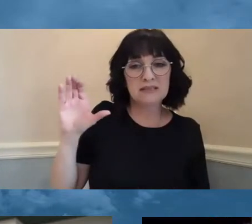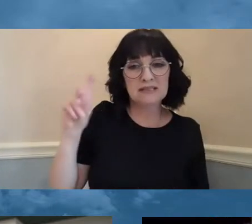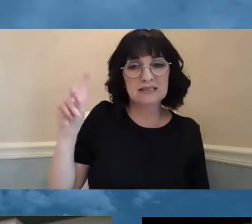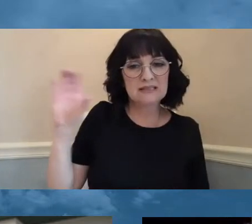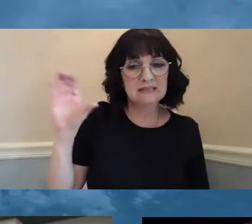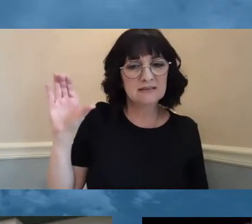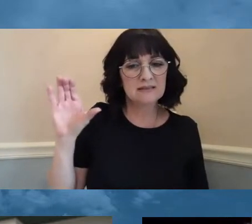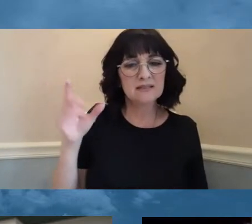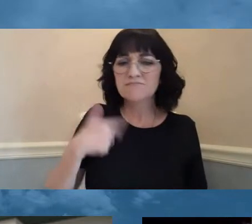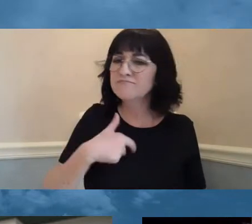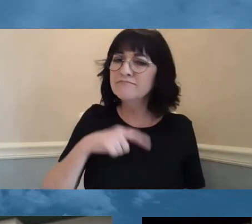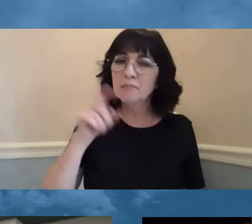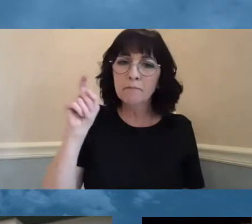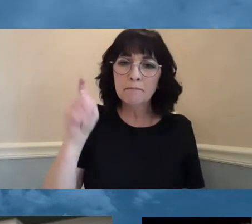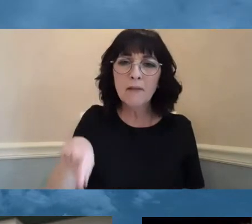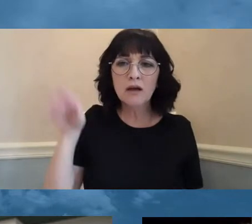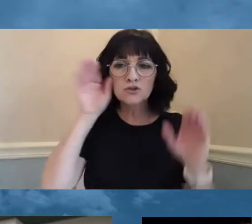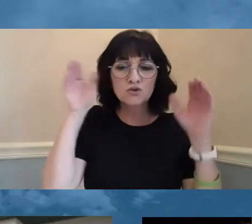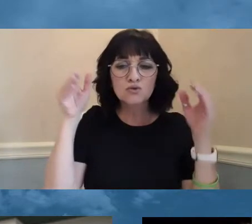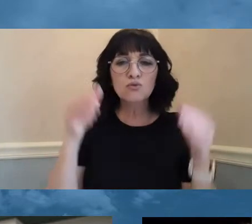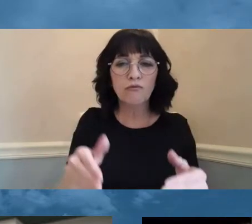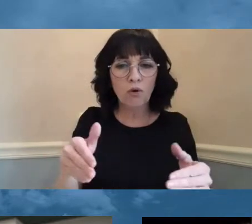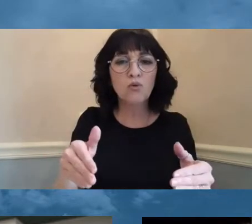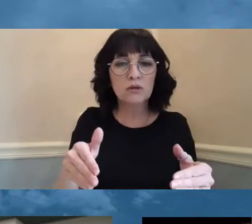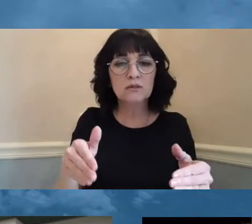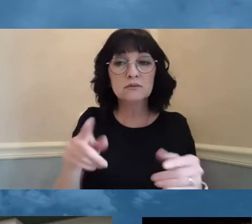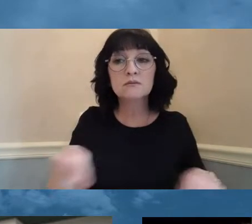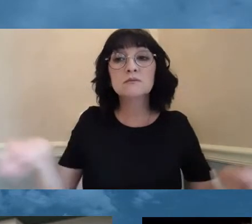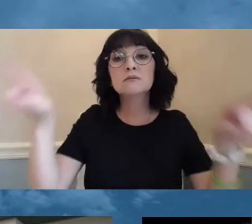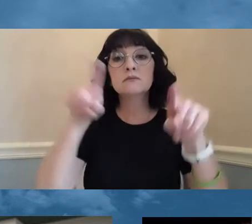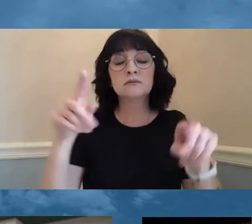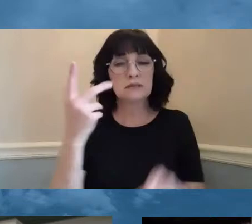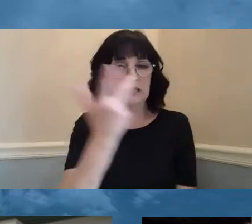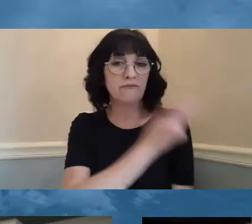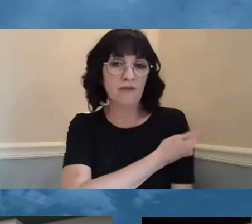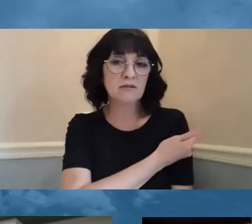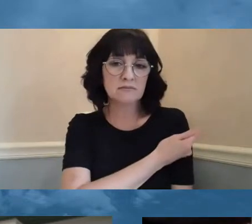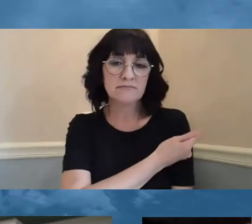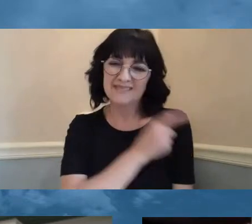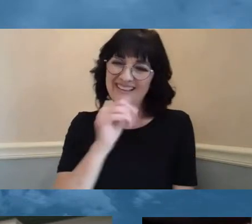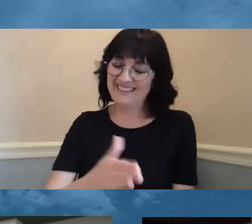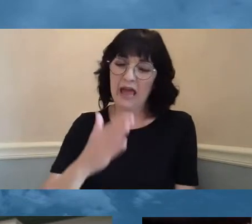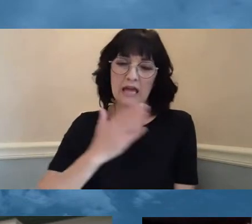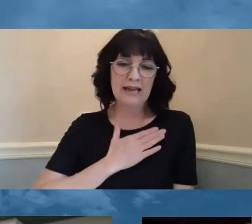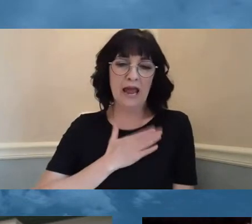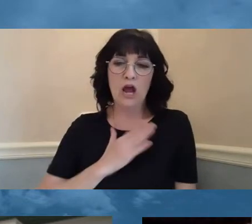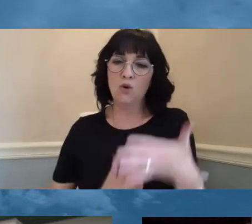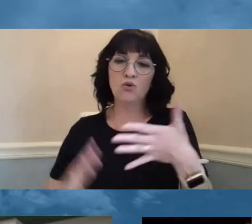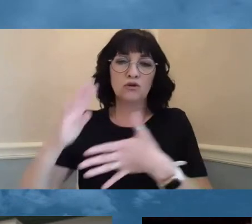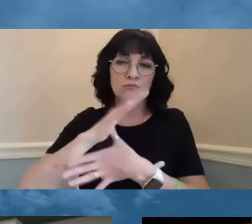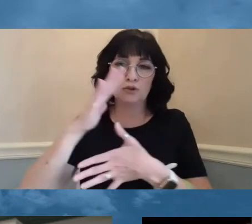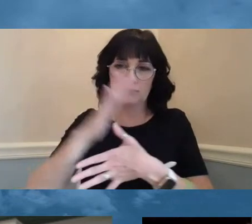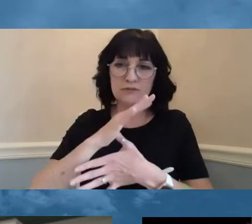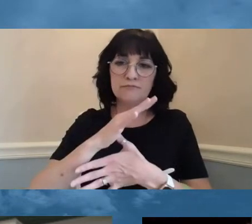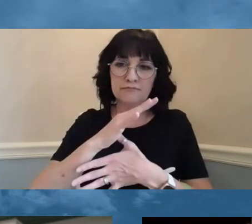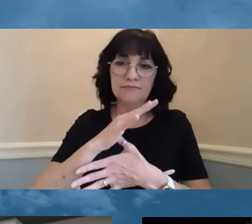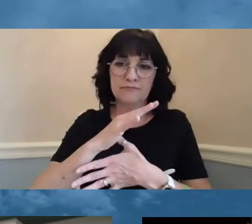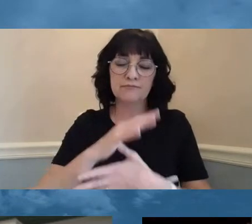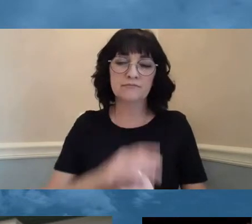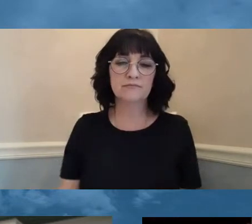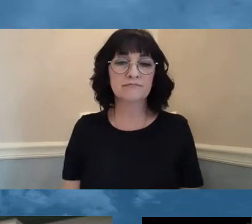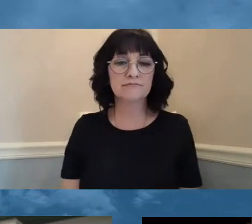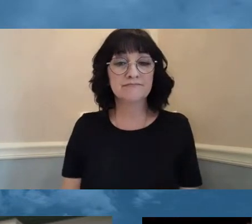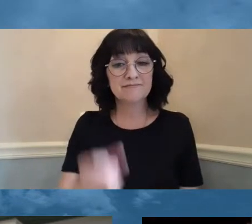gets vaccinated. That's job number one. Job number two is when you're inside, when you're at, in close